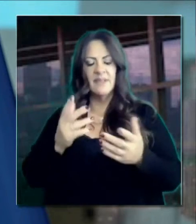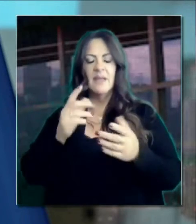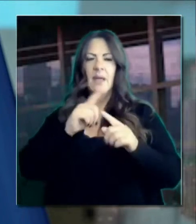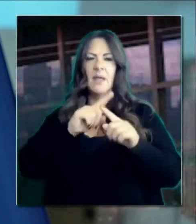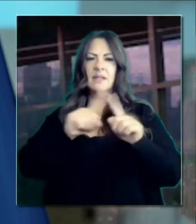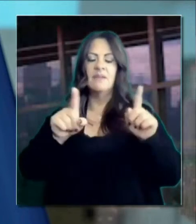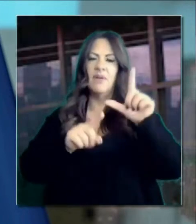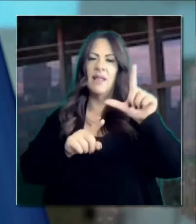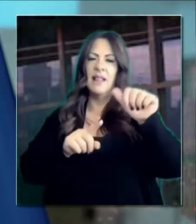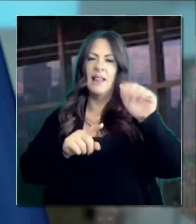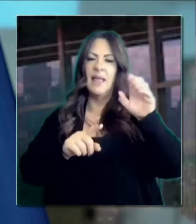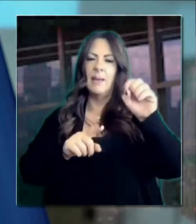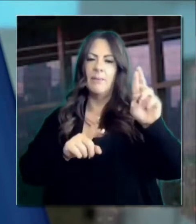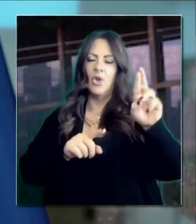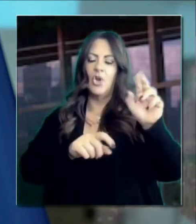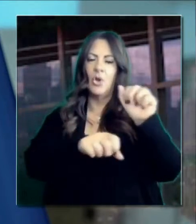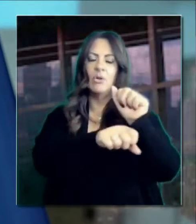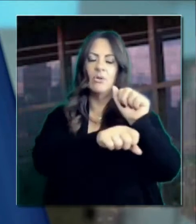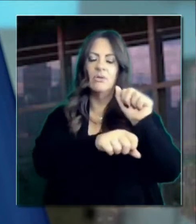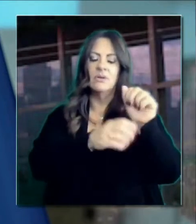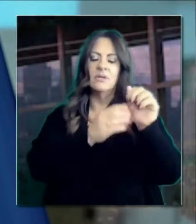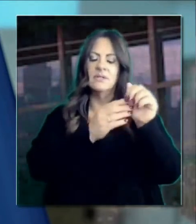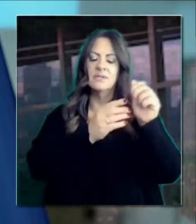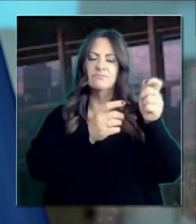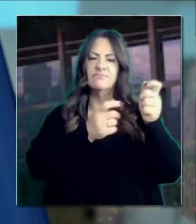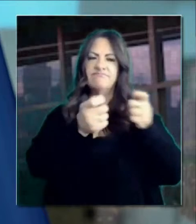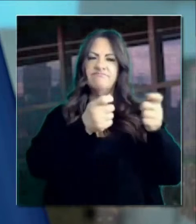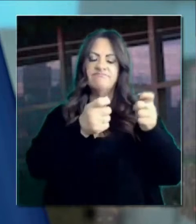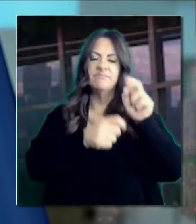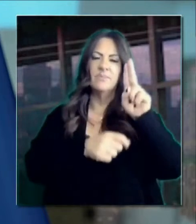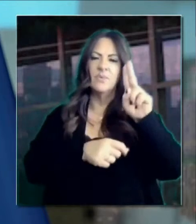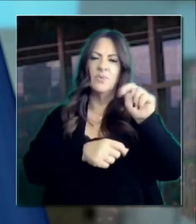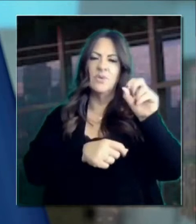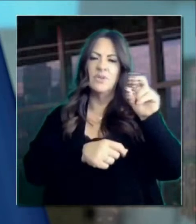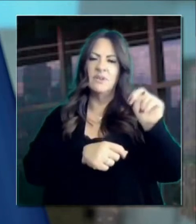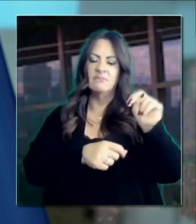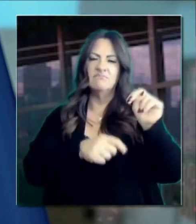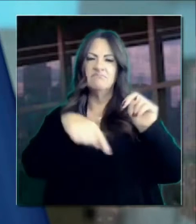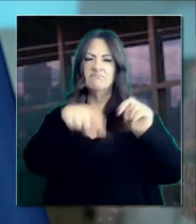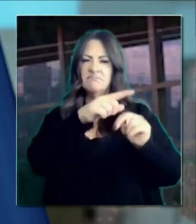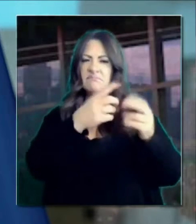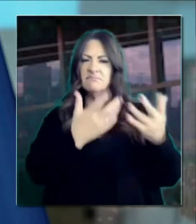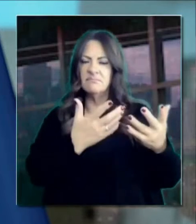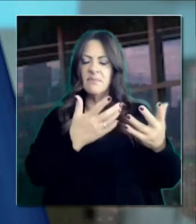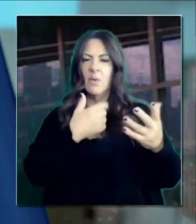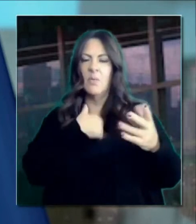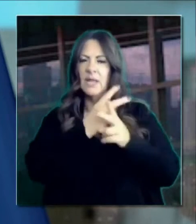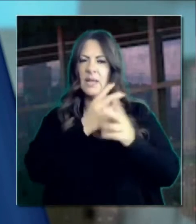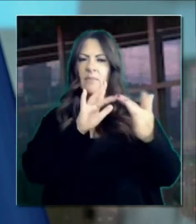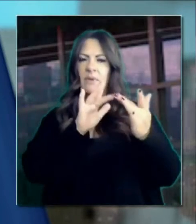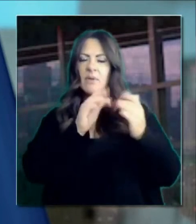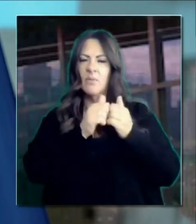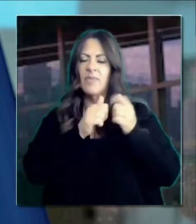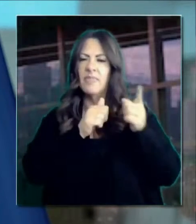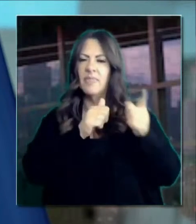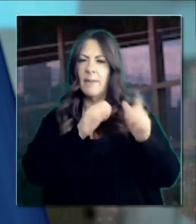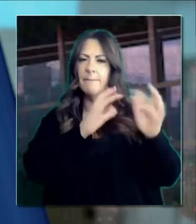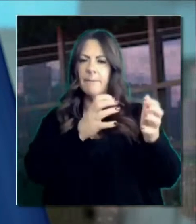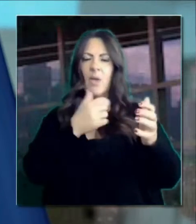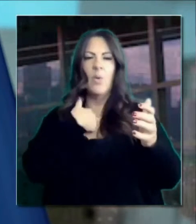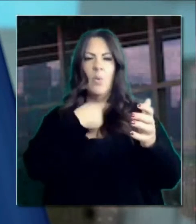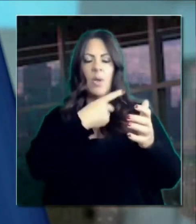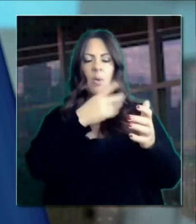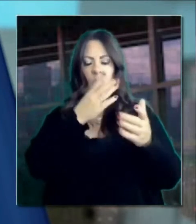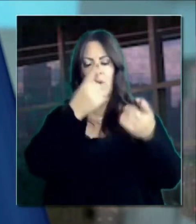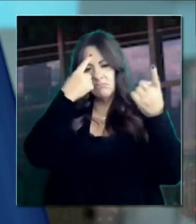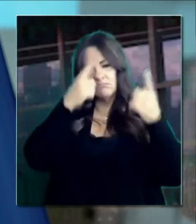to represent these workers reached out directly as well, and we've been in contact. So we're confident that we'll work through these issues. I